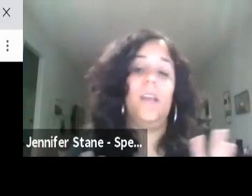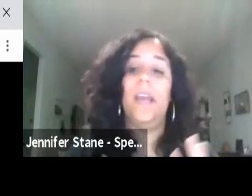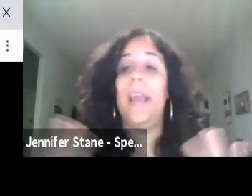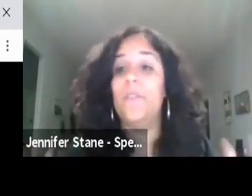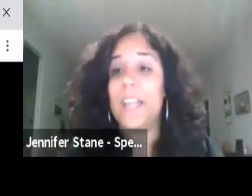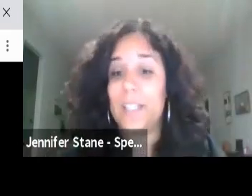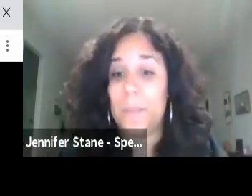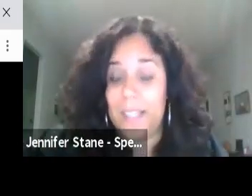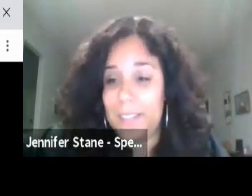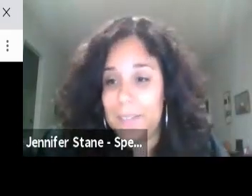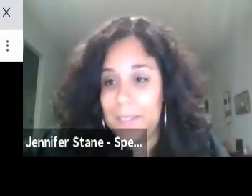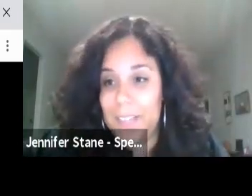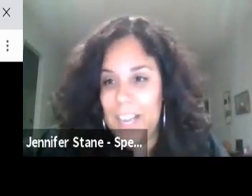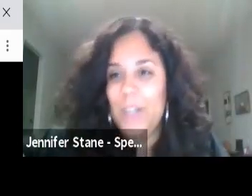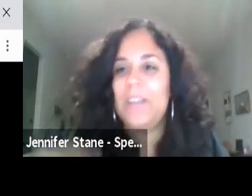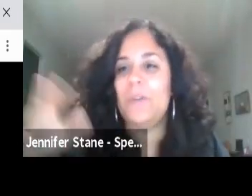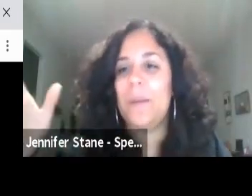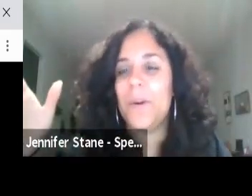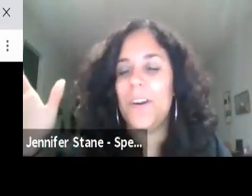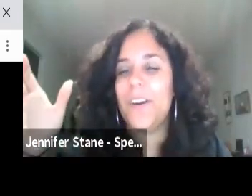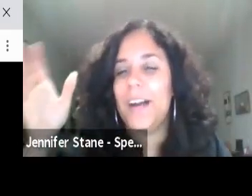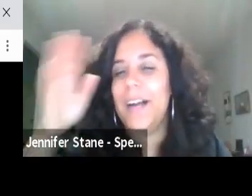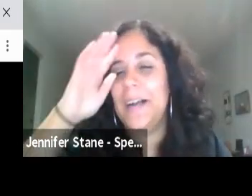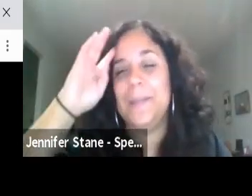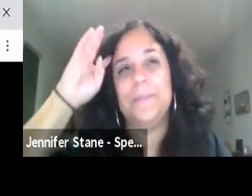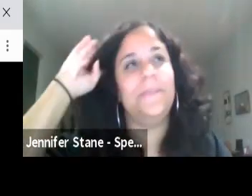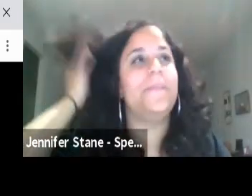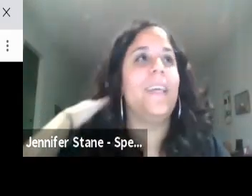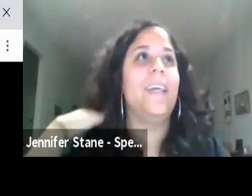Flossing. Every day is best. You guys remember,